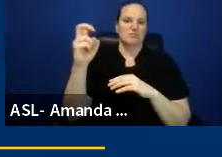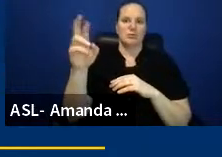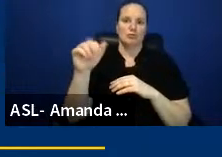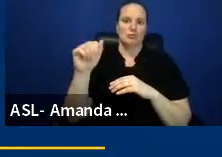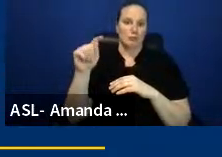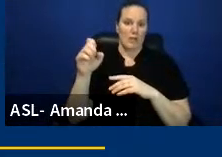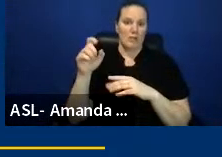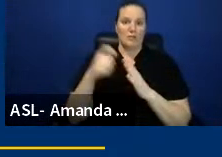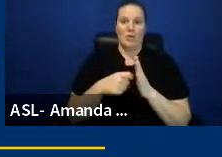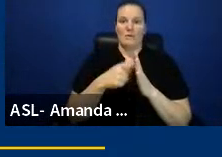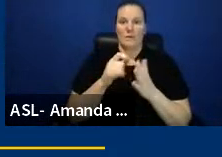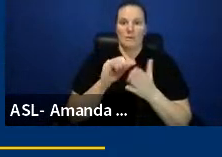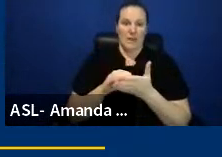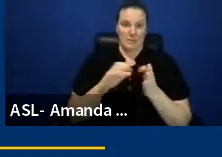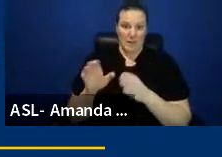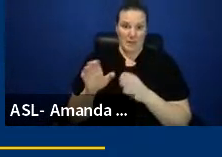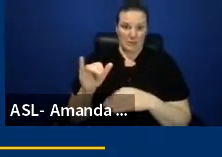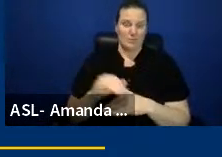as part of the program.